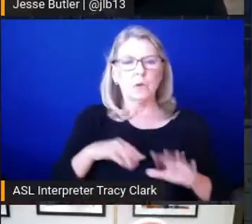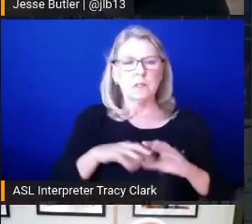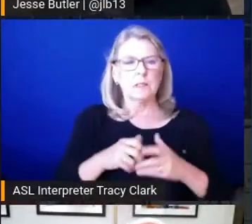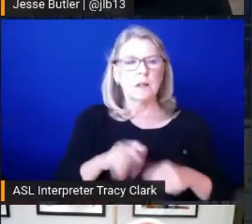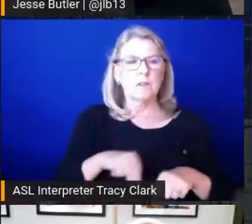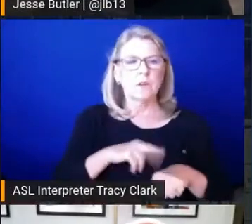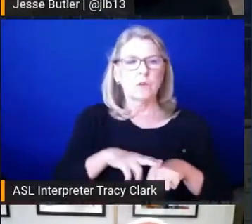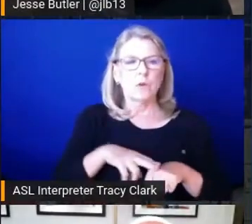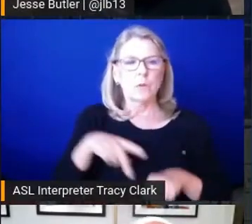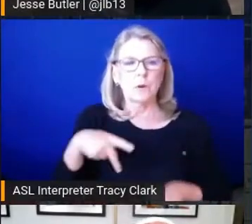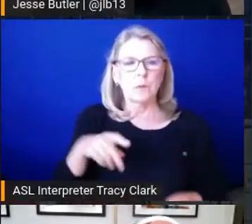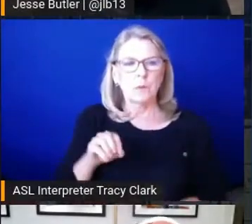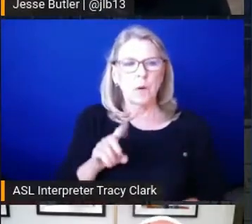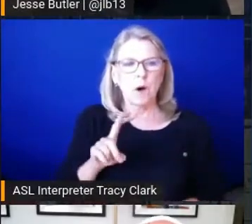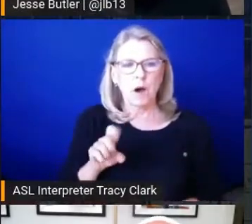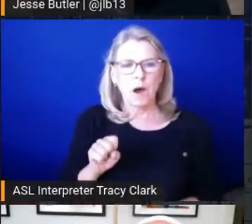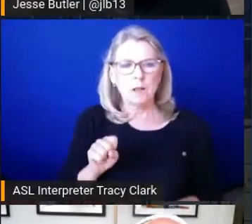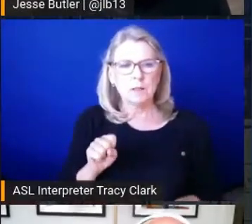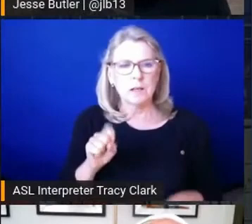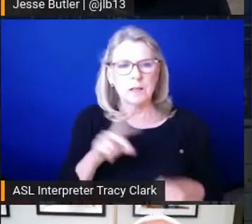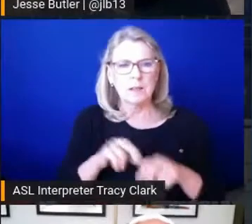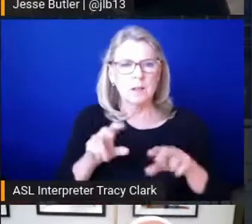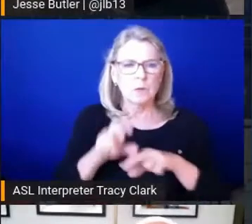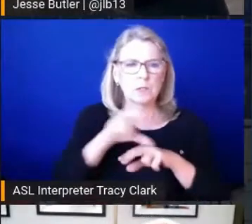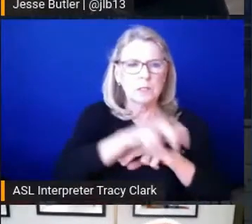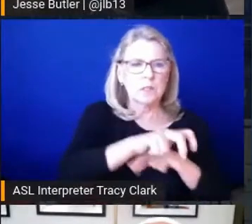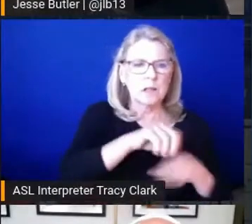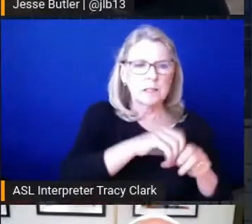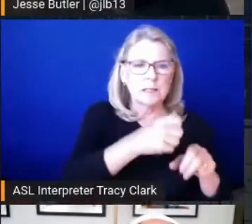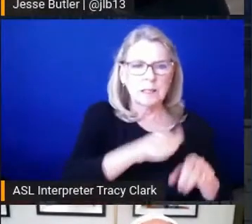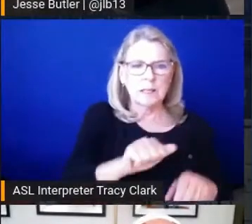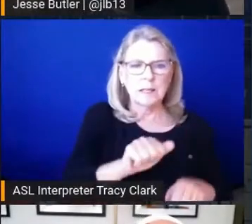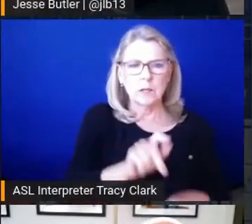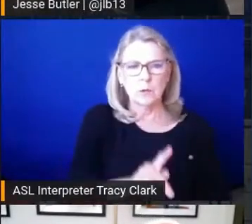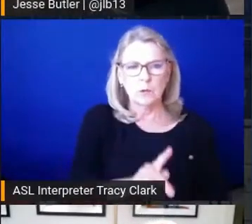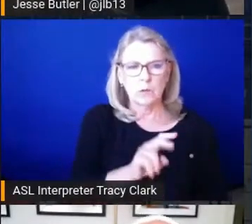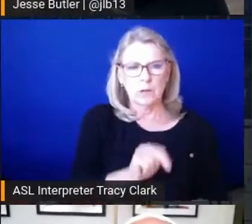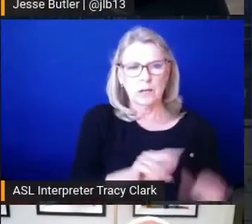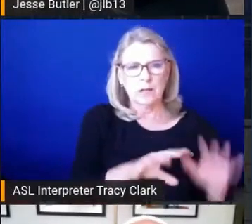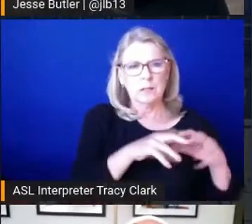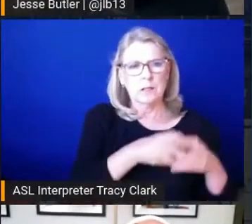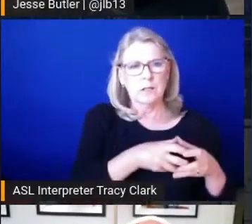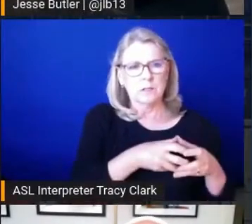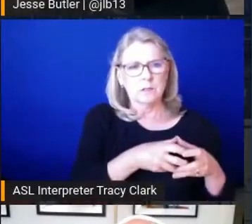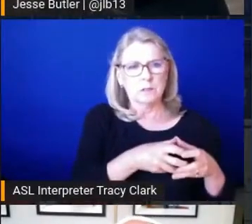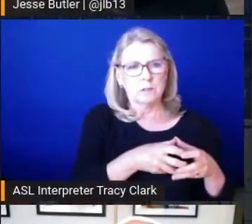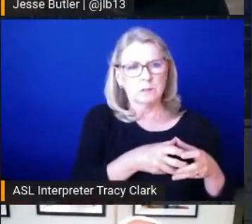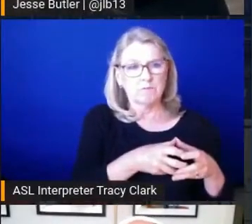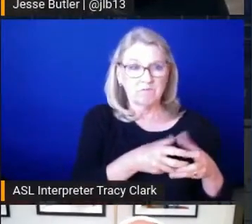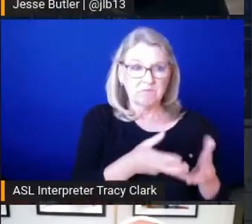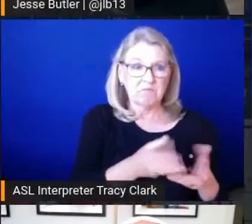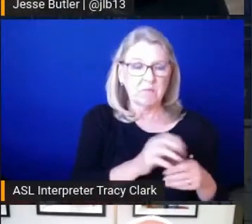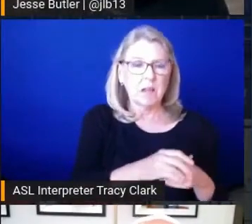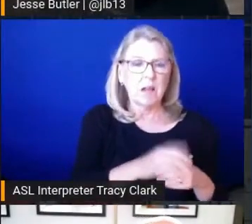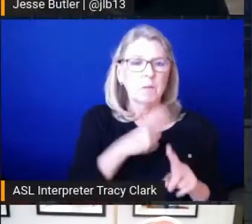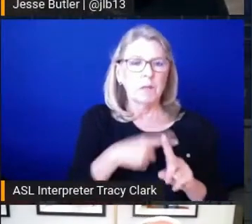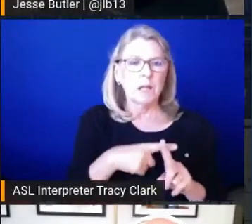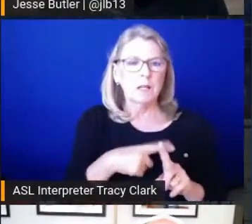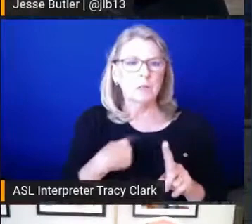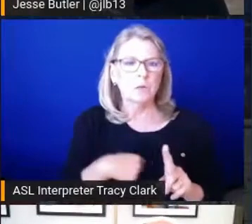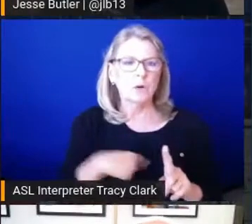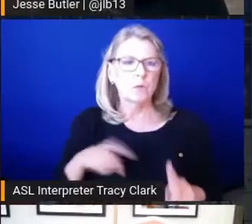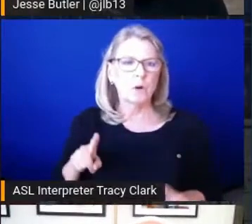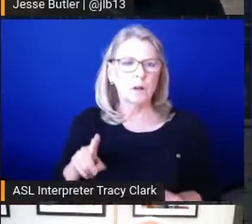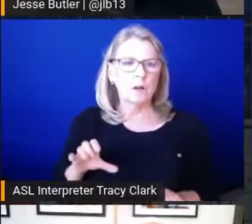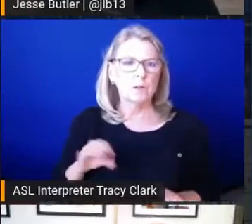any Kubernetes cluster. And yeah, that's what we're about. Also, we're 100% open source and use an